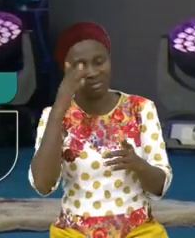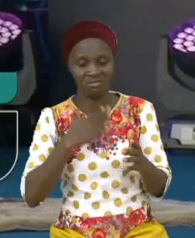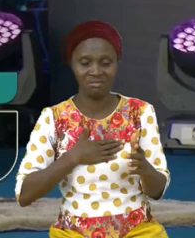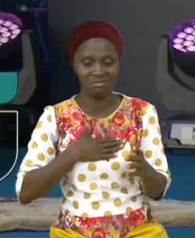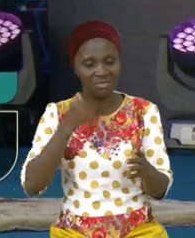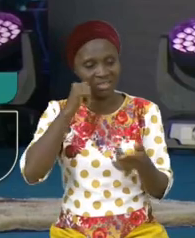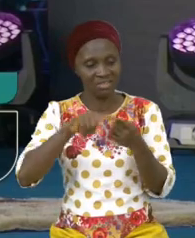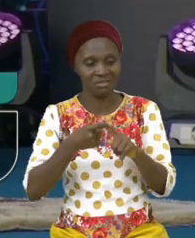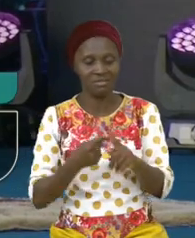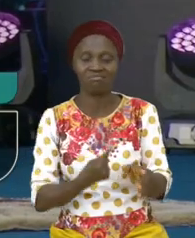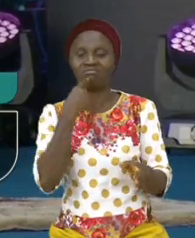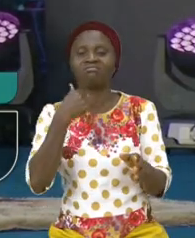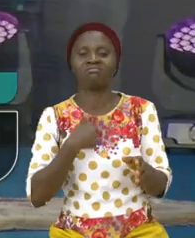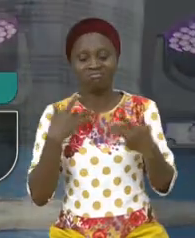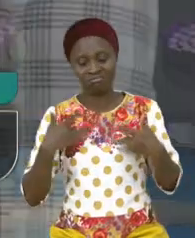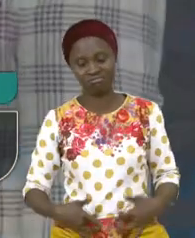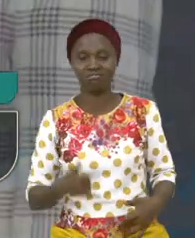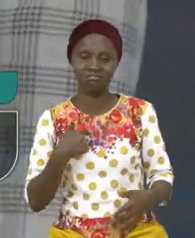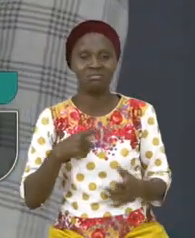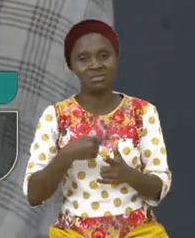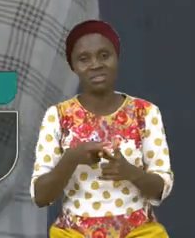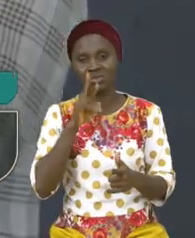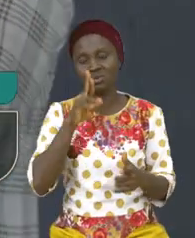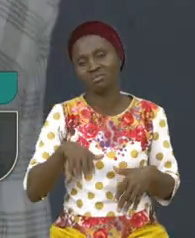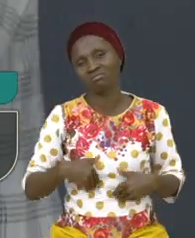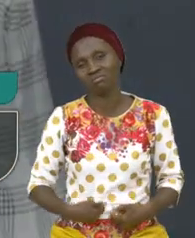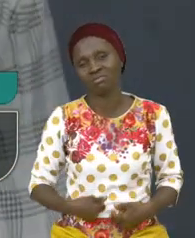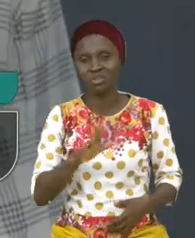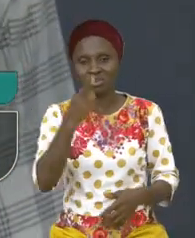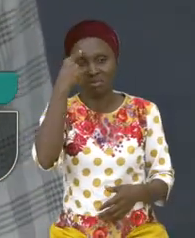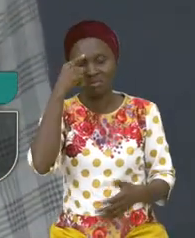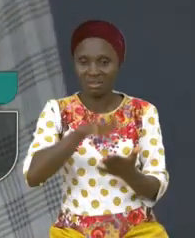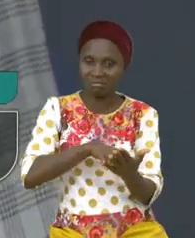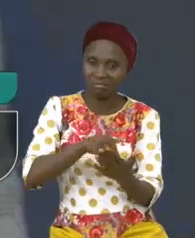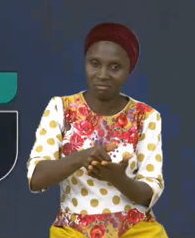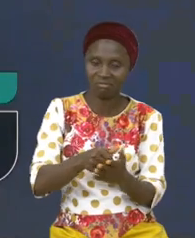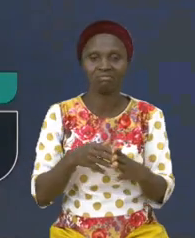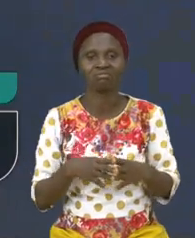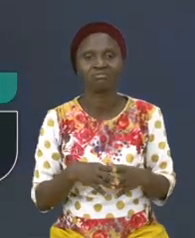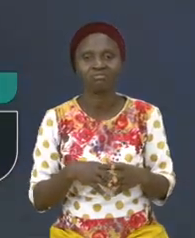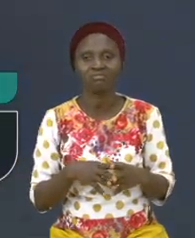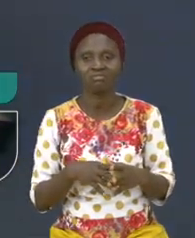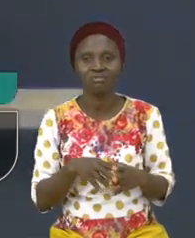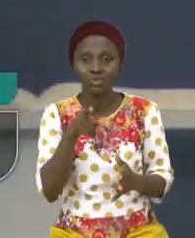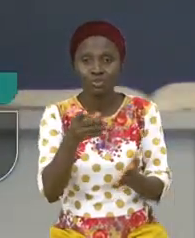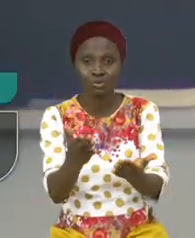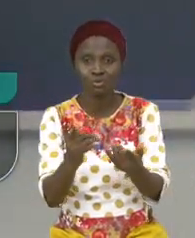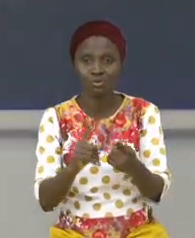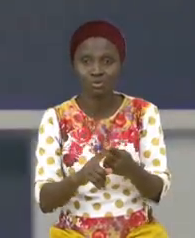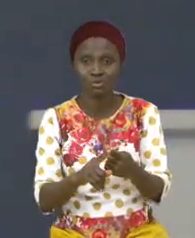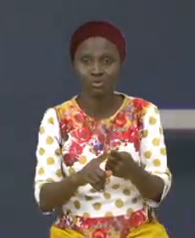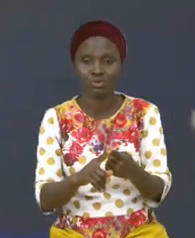me, and your heart is down. Your mind is down. We wanted to play a